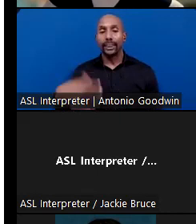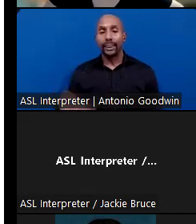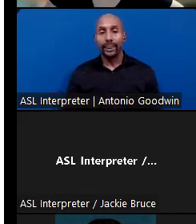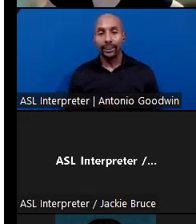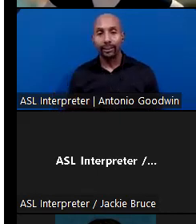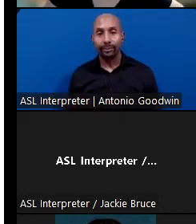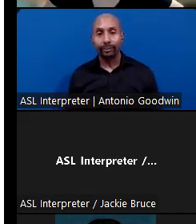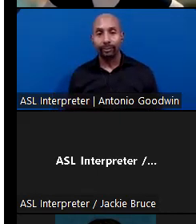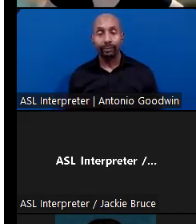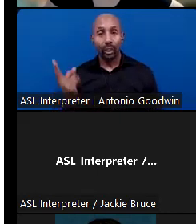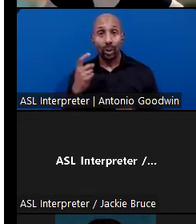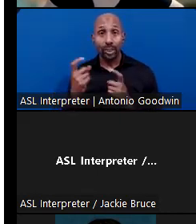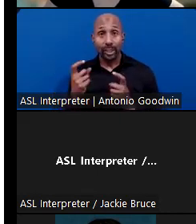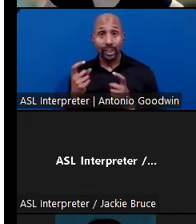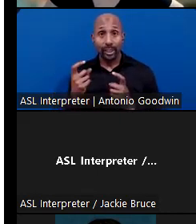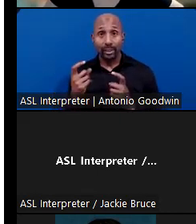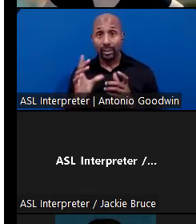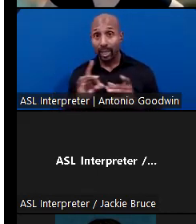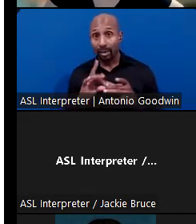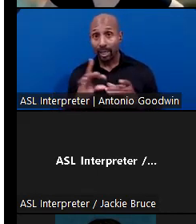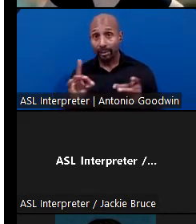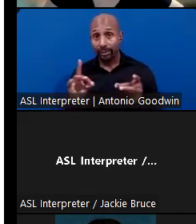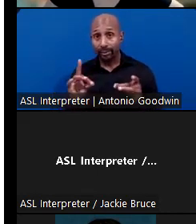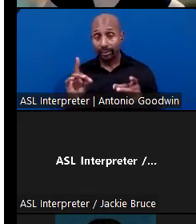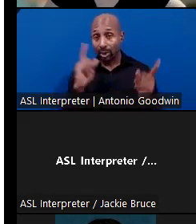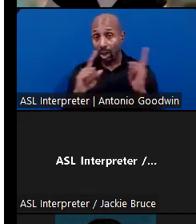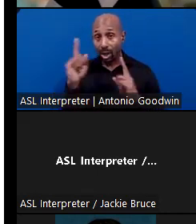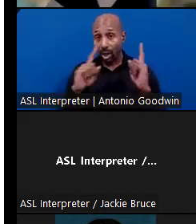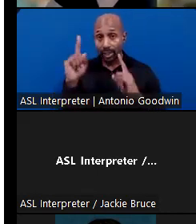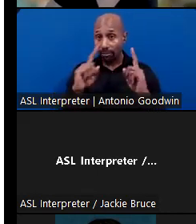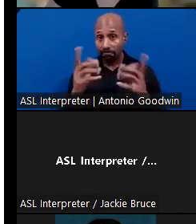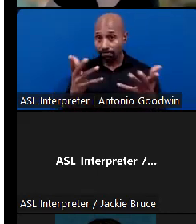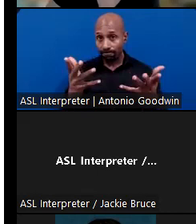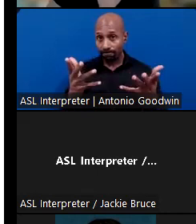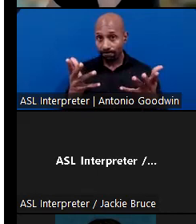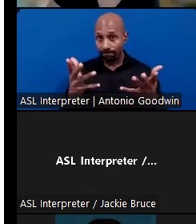have questions for me, or comments, or thoughts, or?